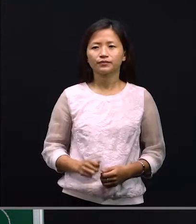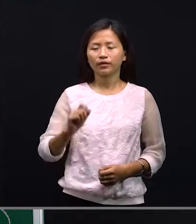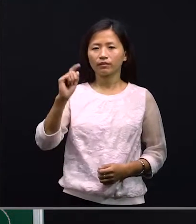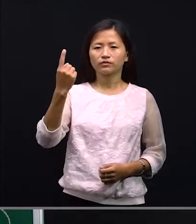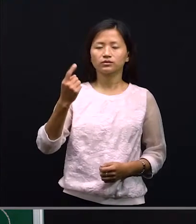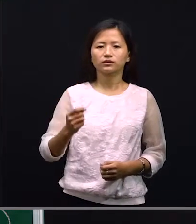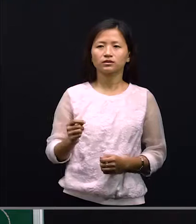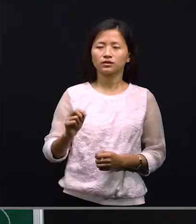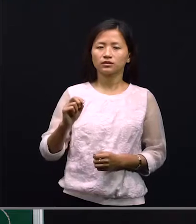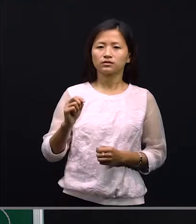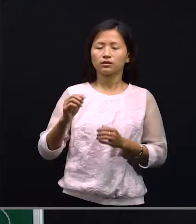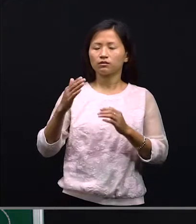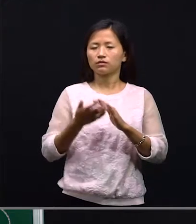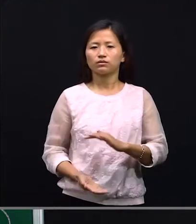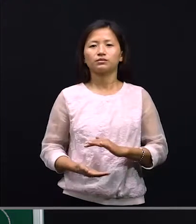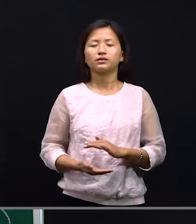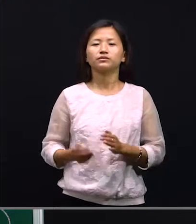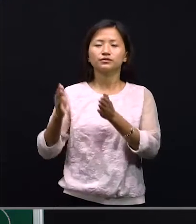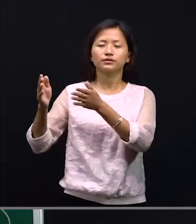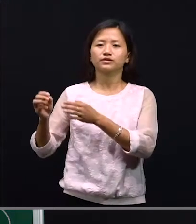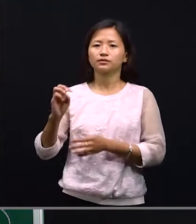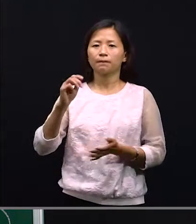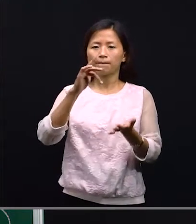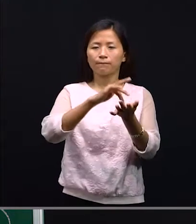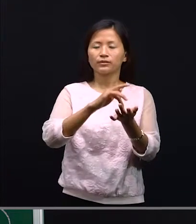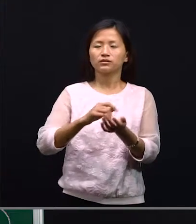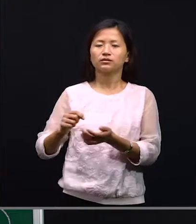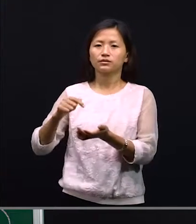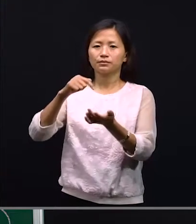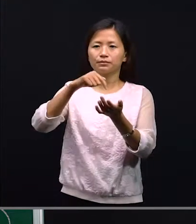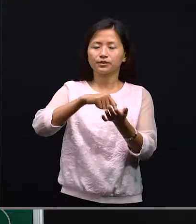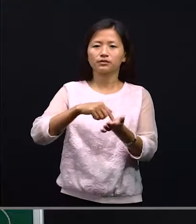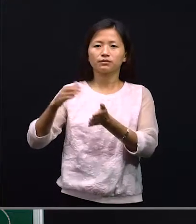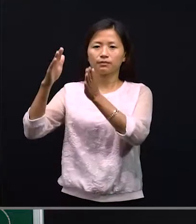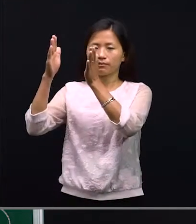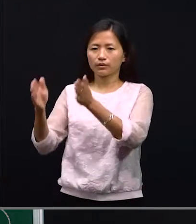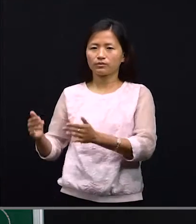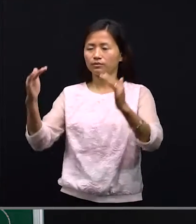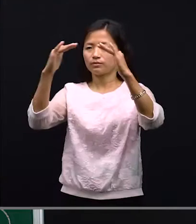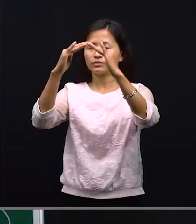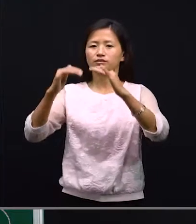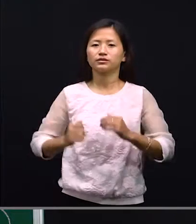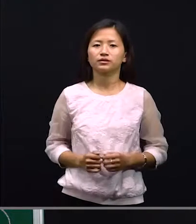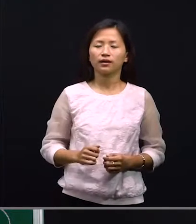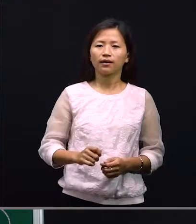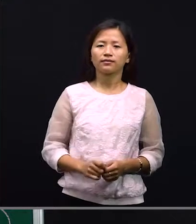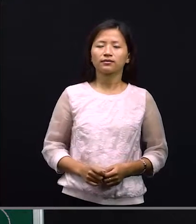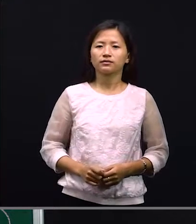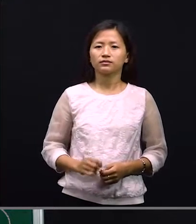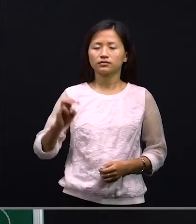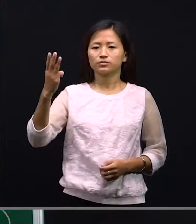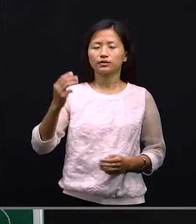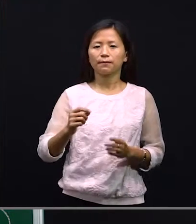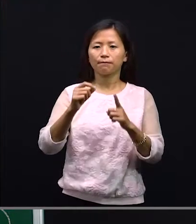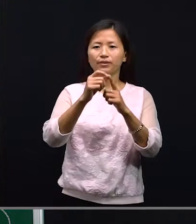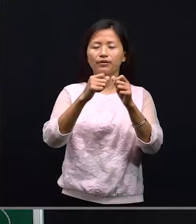range, the second one was the middle mountain range. Now I'm coming to the third one, that is Patkai mountain range. Now this